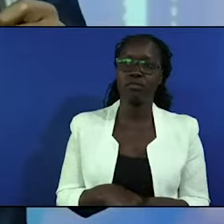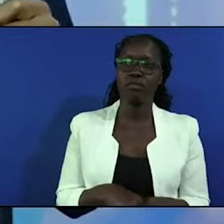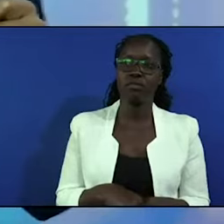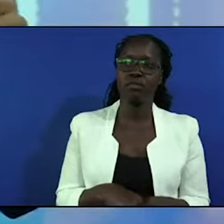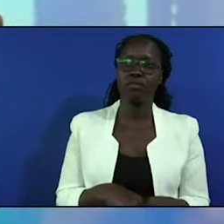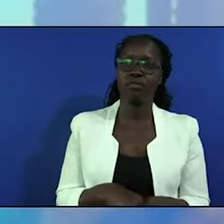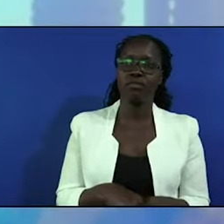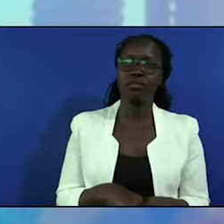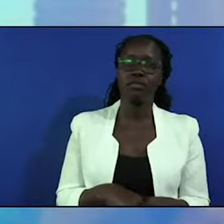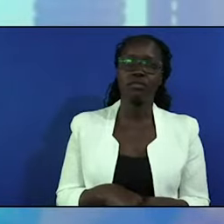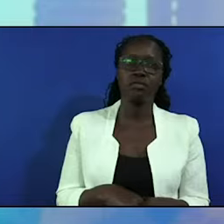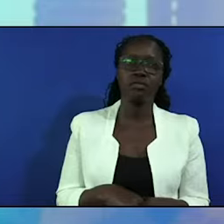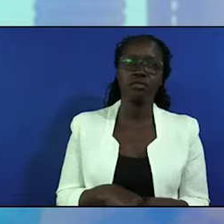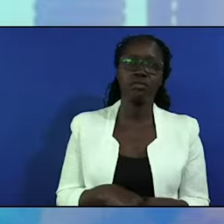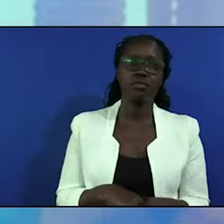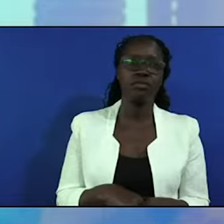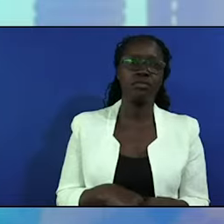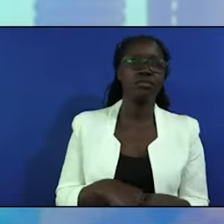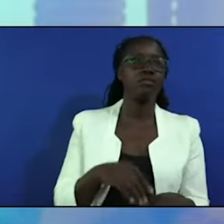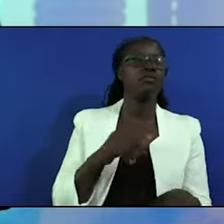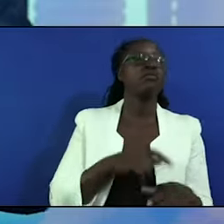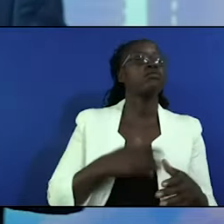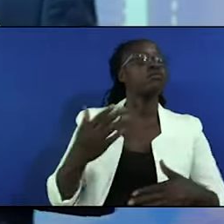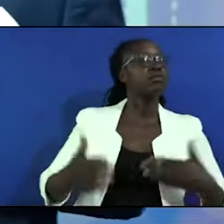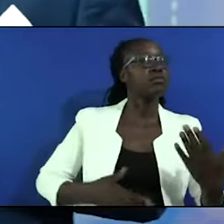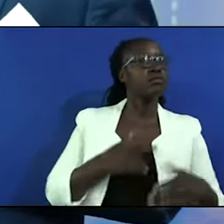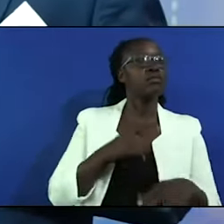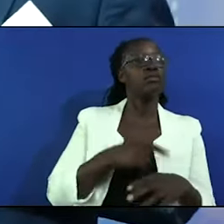I was glad when they said to me,